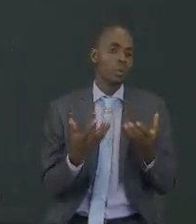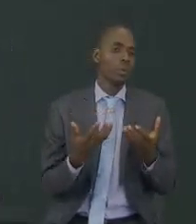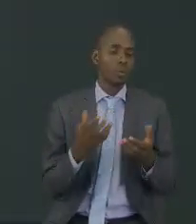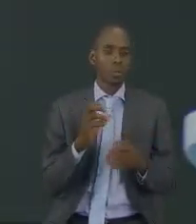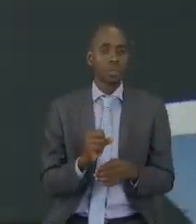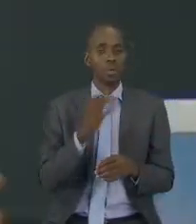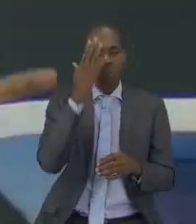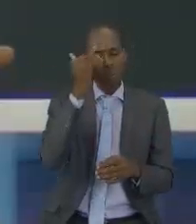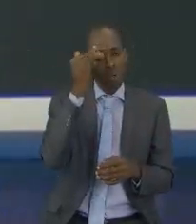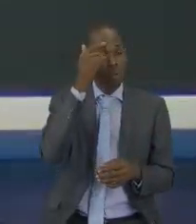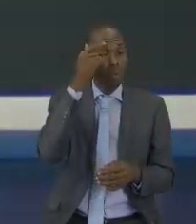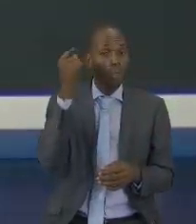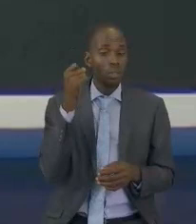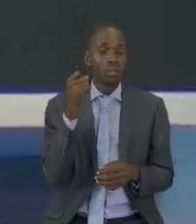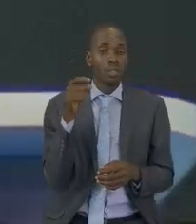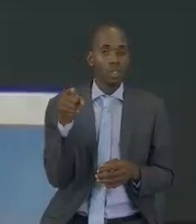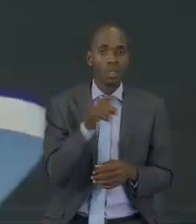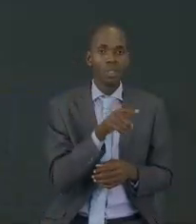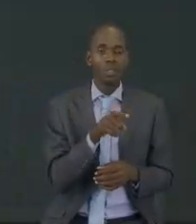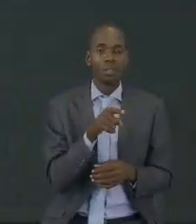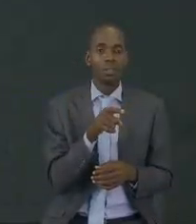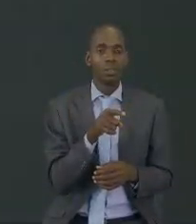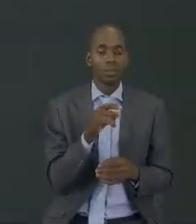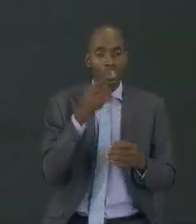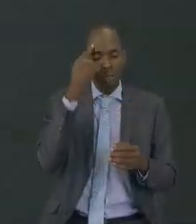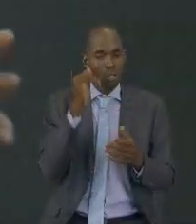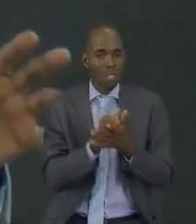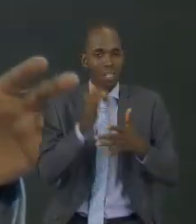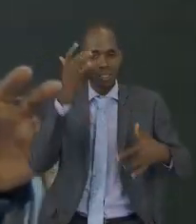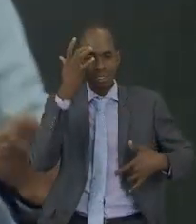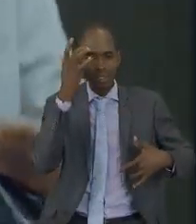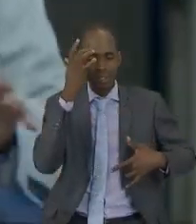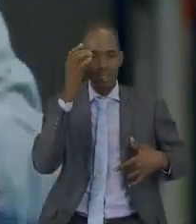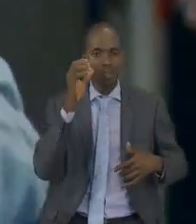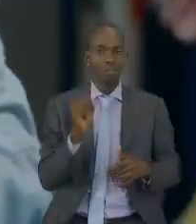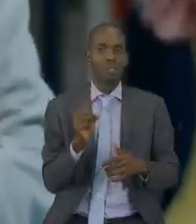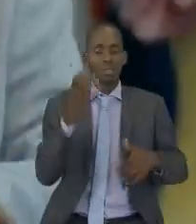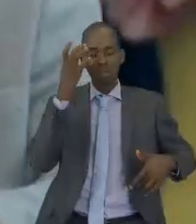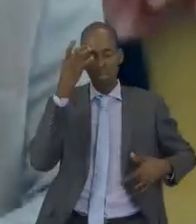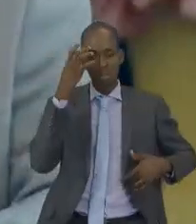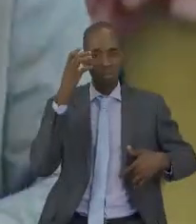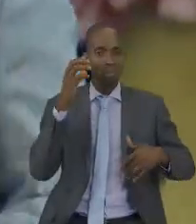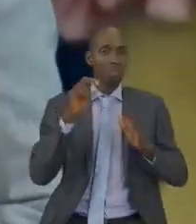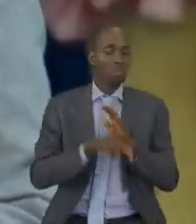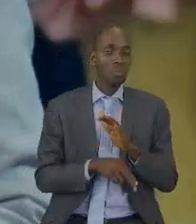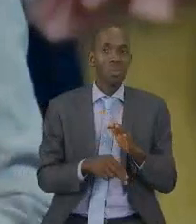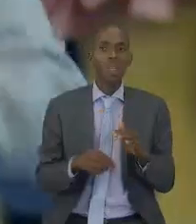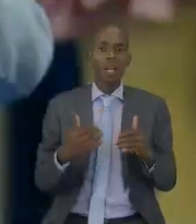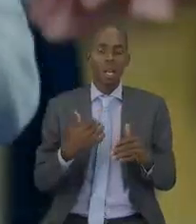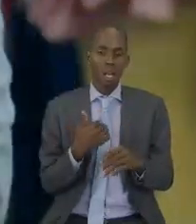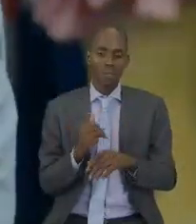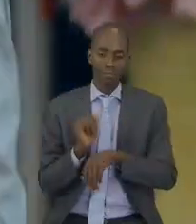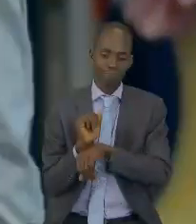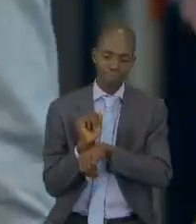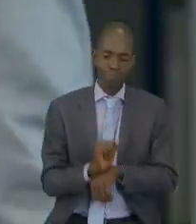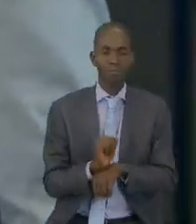because that sickness, that disease ties him down. We